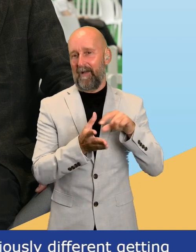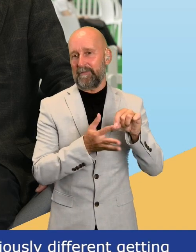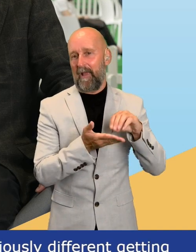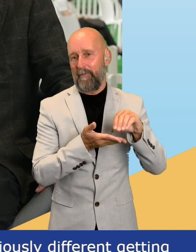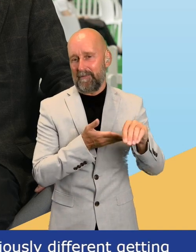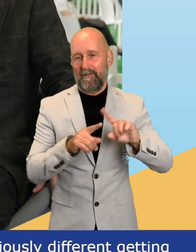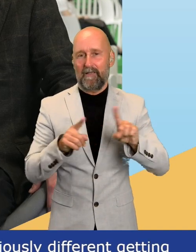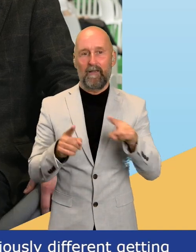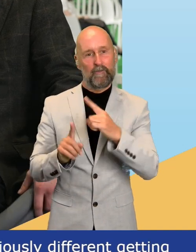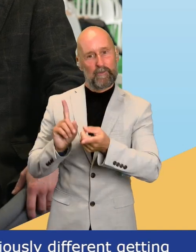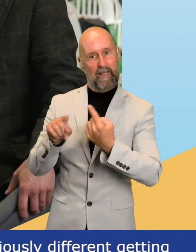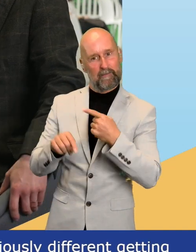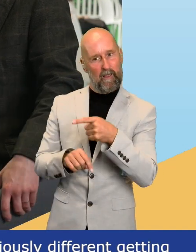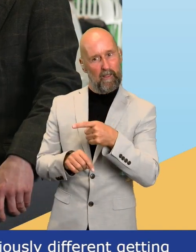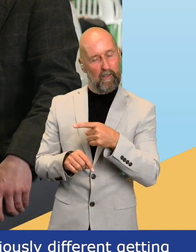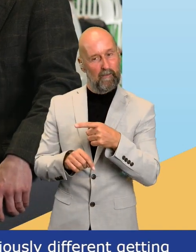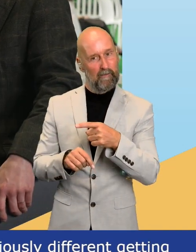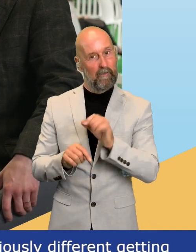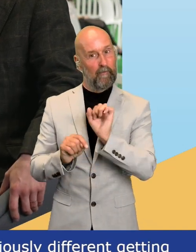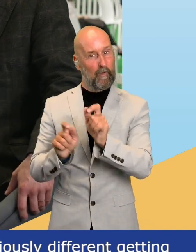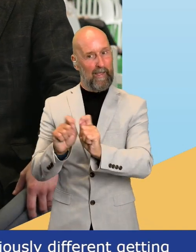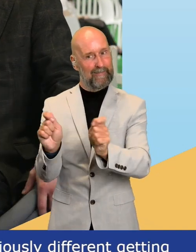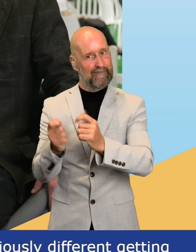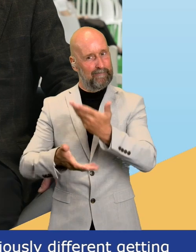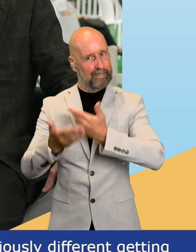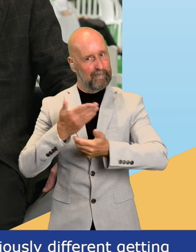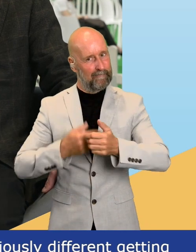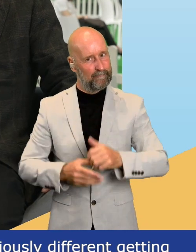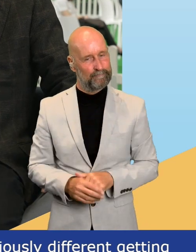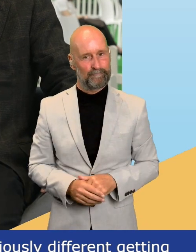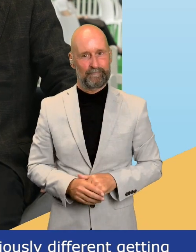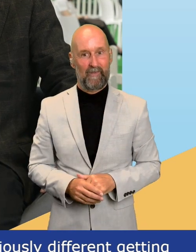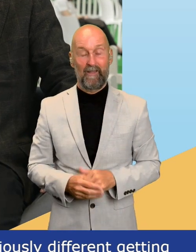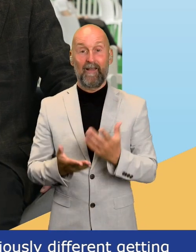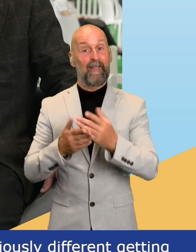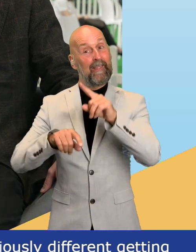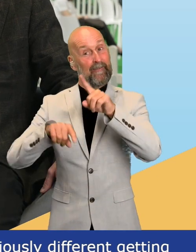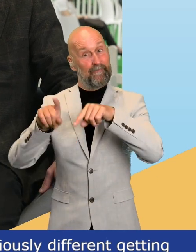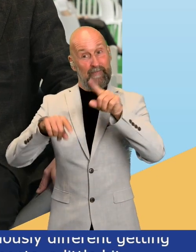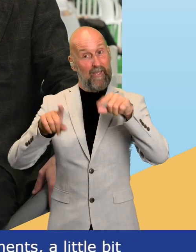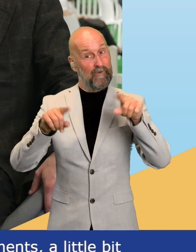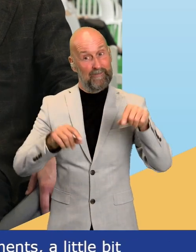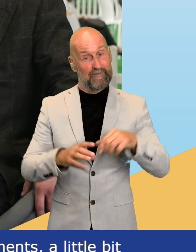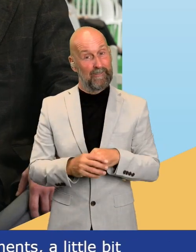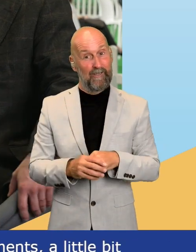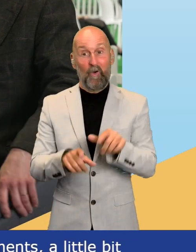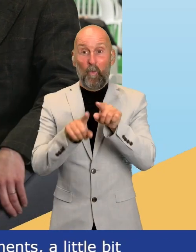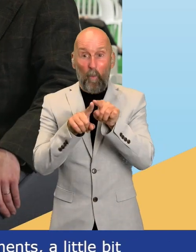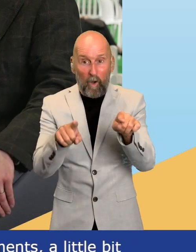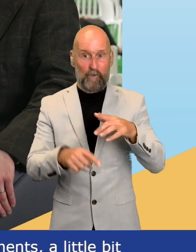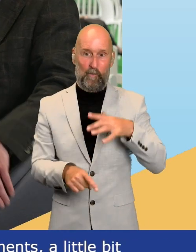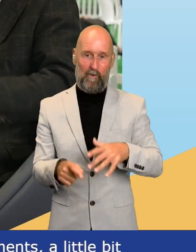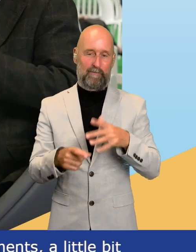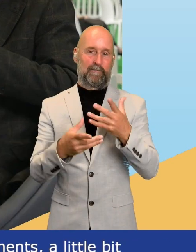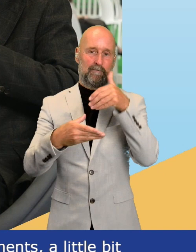do you want to maybe answer that from a what car perspective? Obviously, it does depend very much on what you want from your